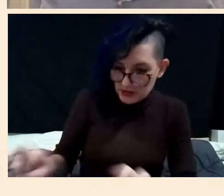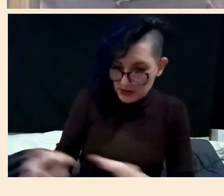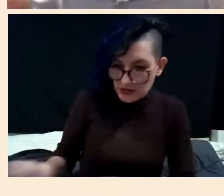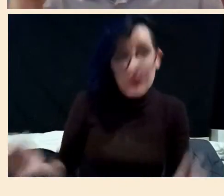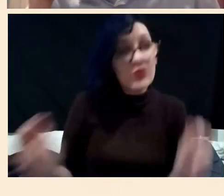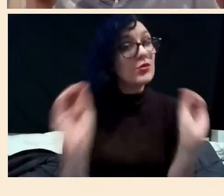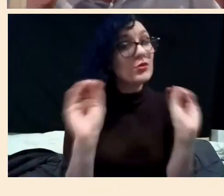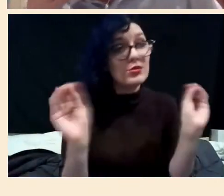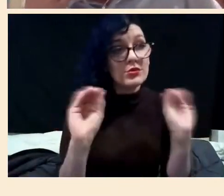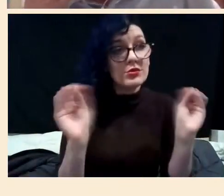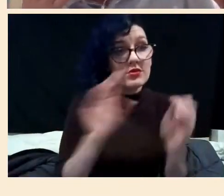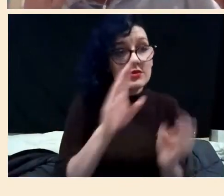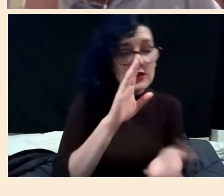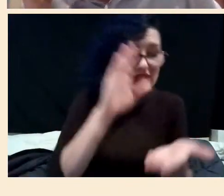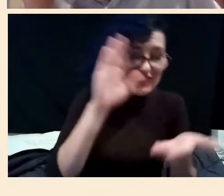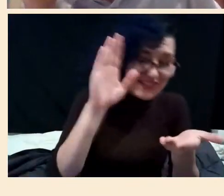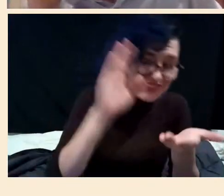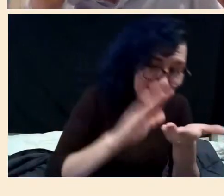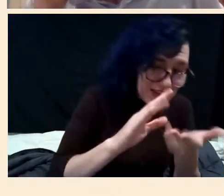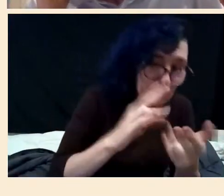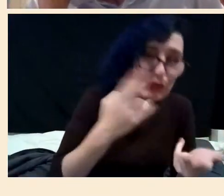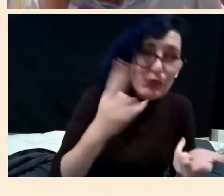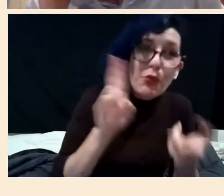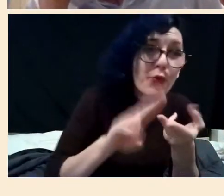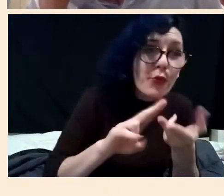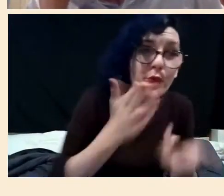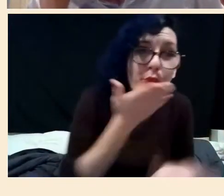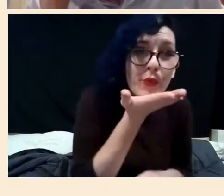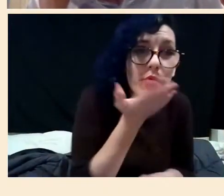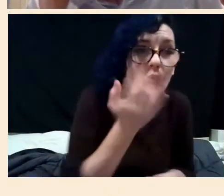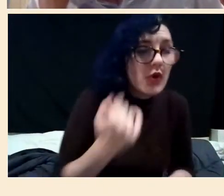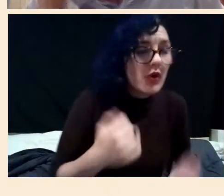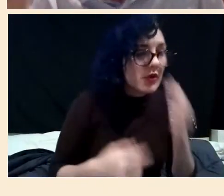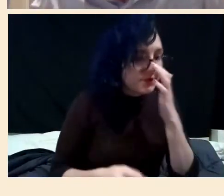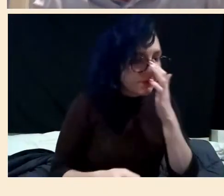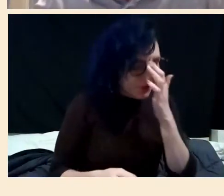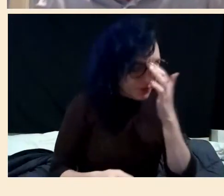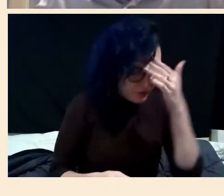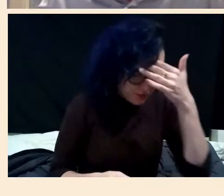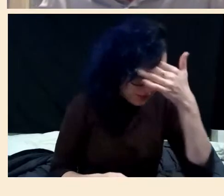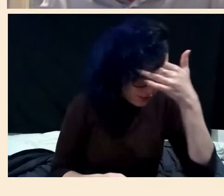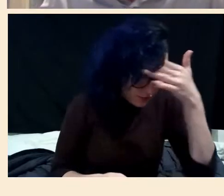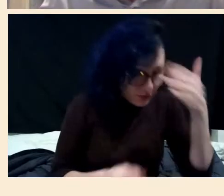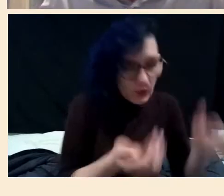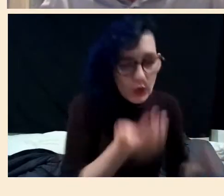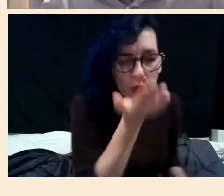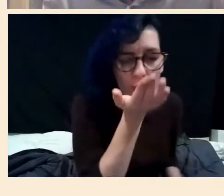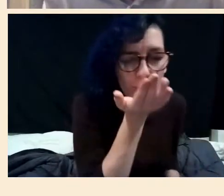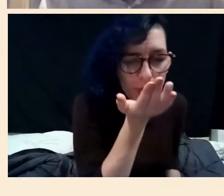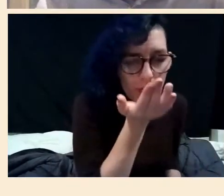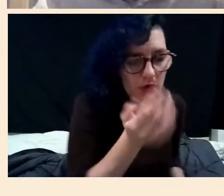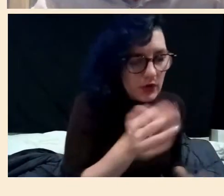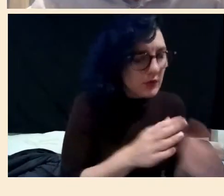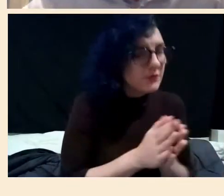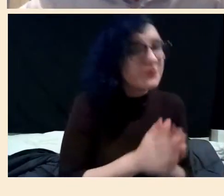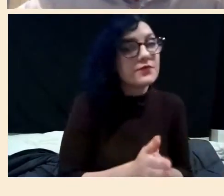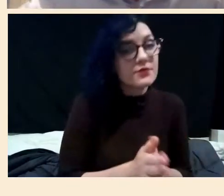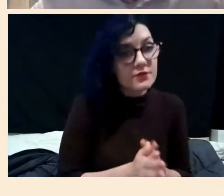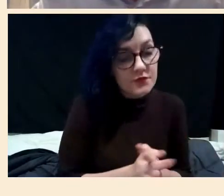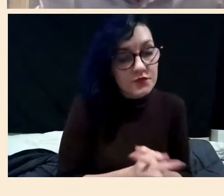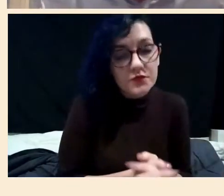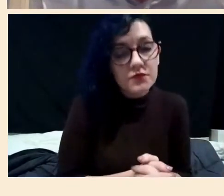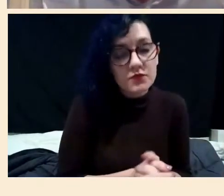good system. And as far as condemning white supremacists, I do not believe that racism belongs in Oregon in any